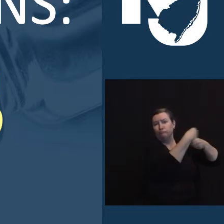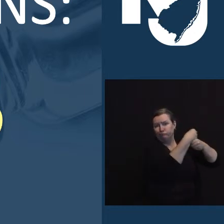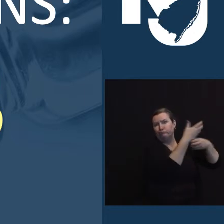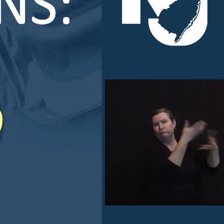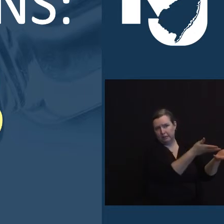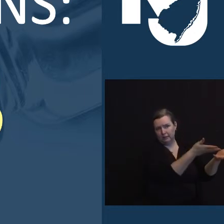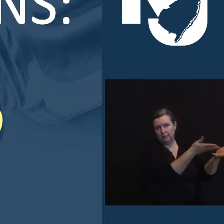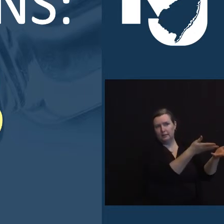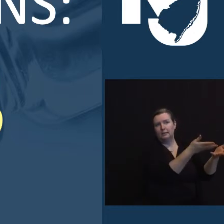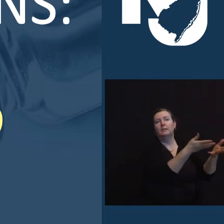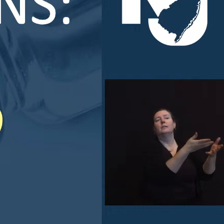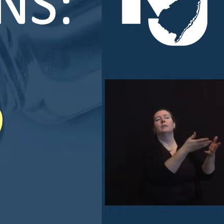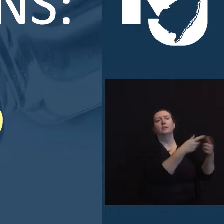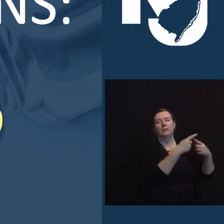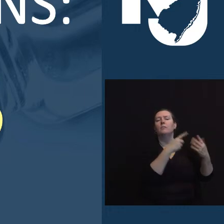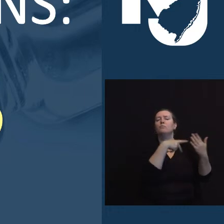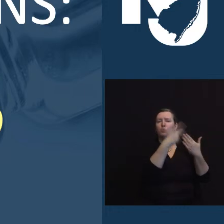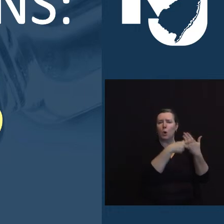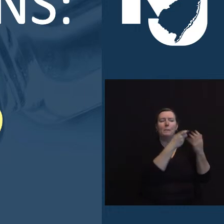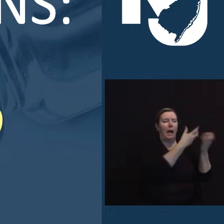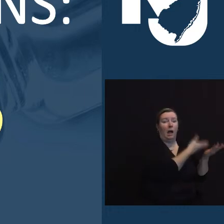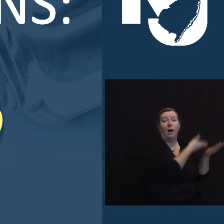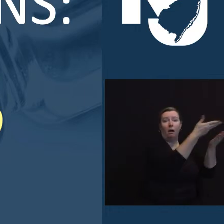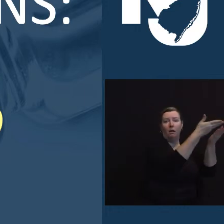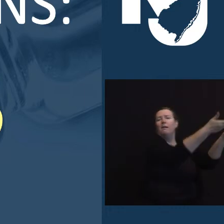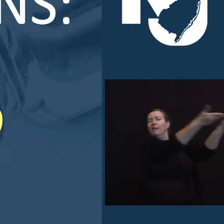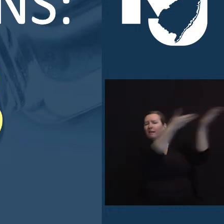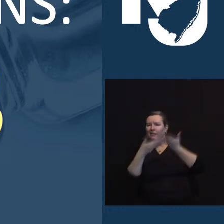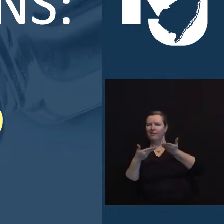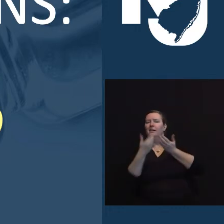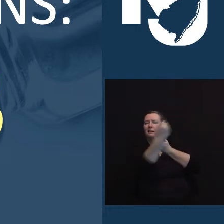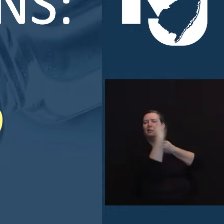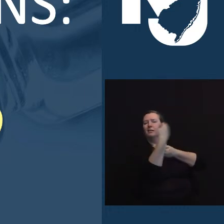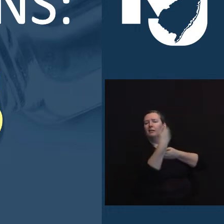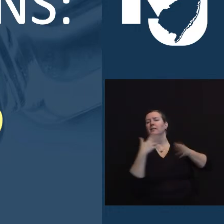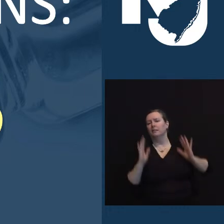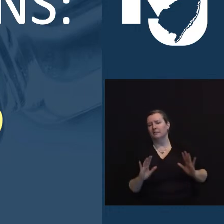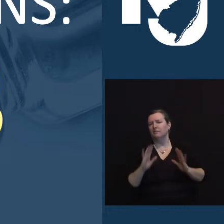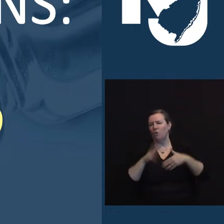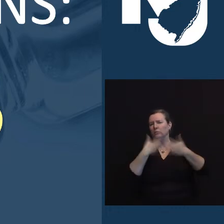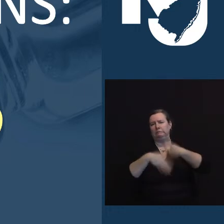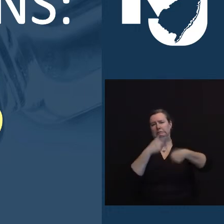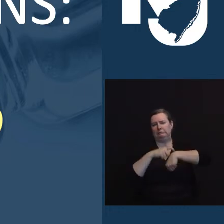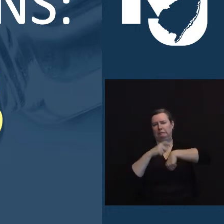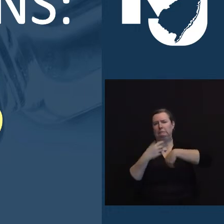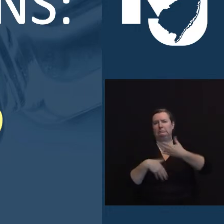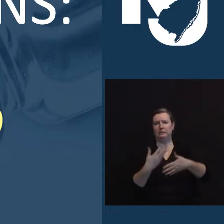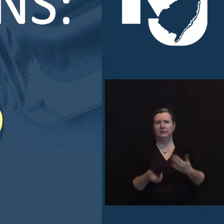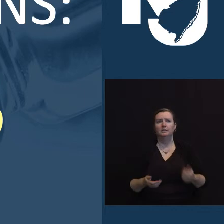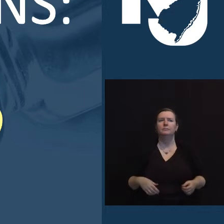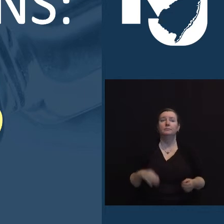been purpose-built to run. Also, as Judy will speak to in greater detail, we're working hard